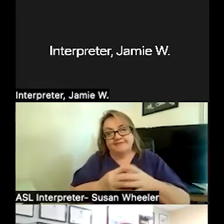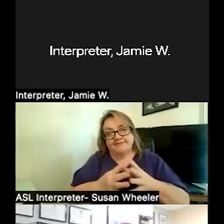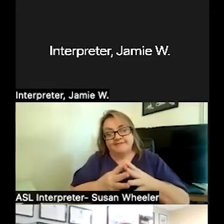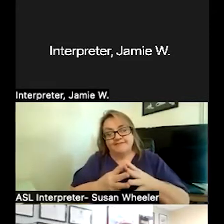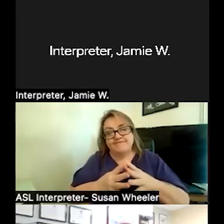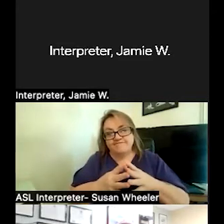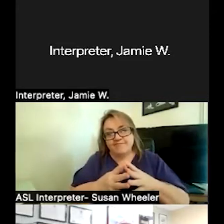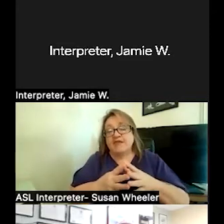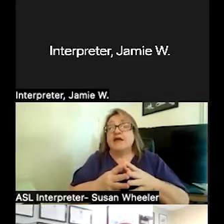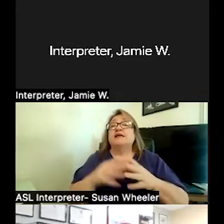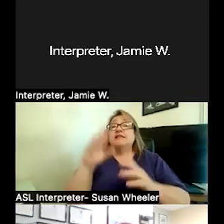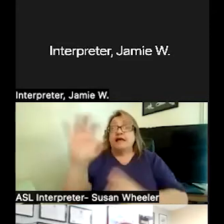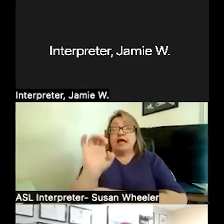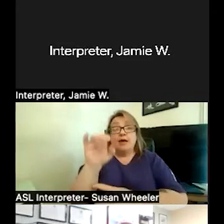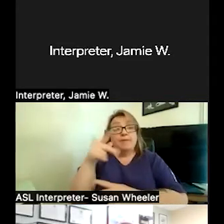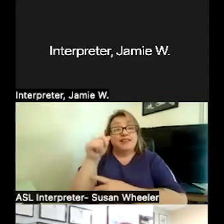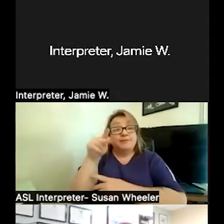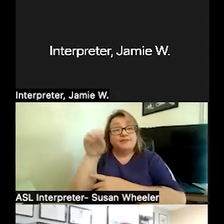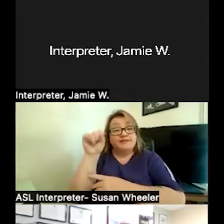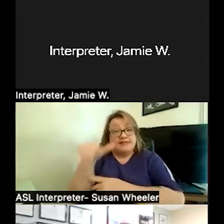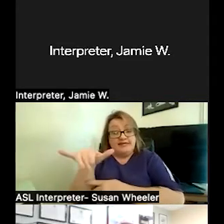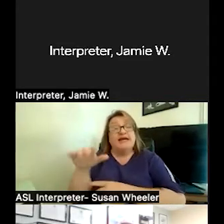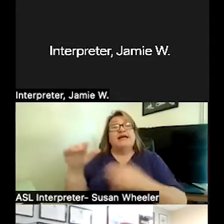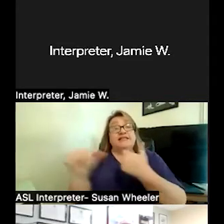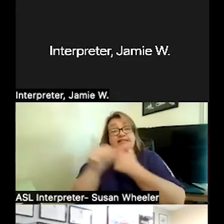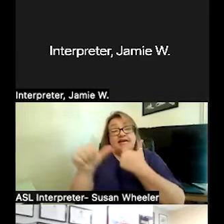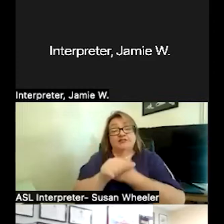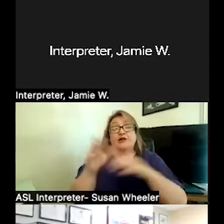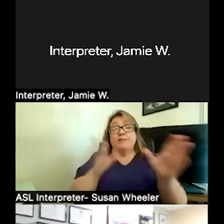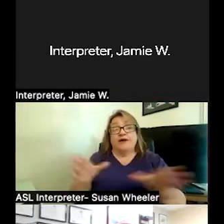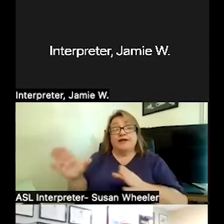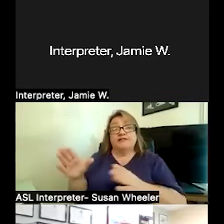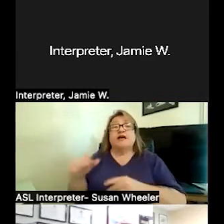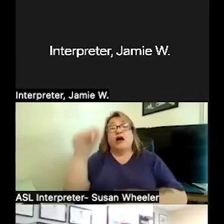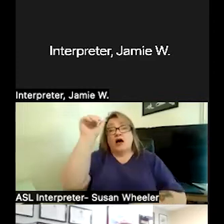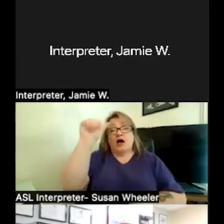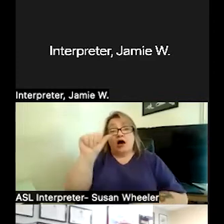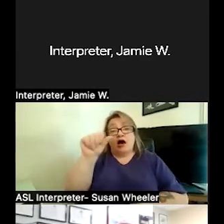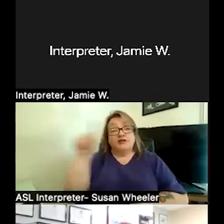There's epilepsy, disaster preparedness of Alzheimer's. Next.